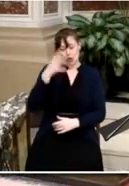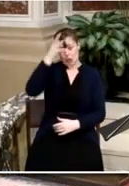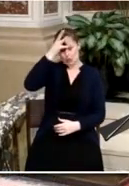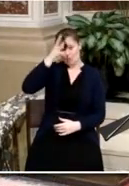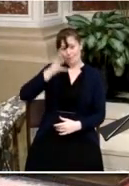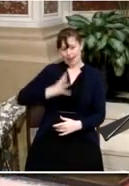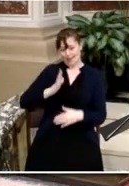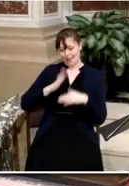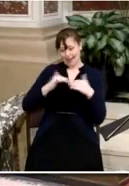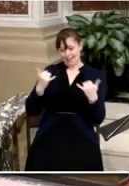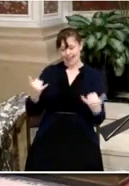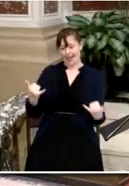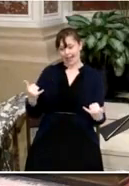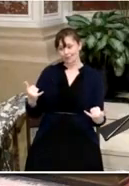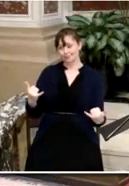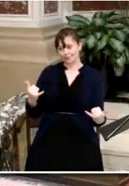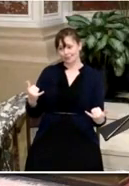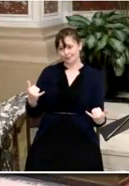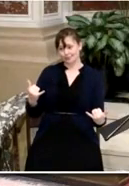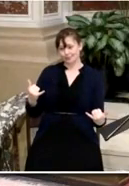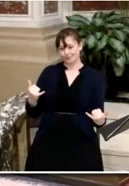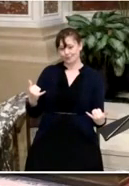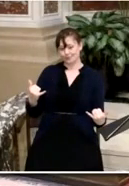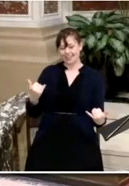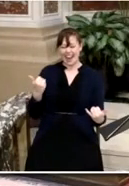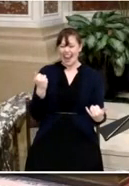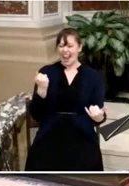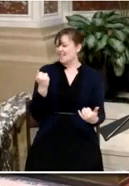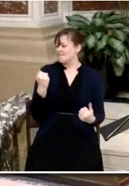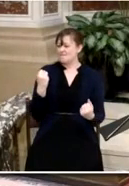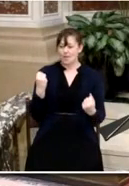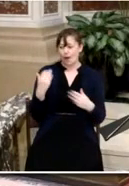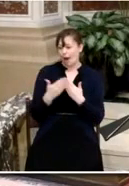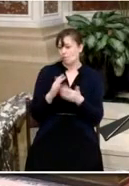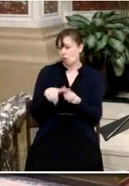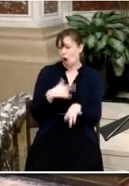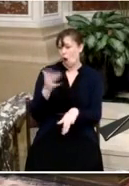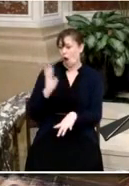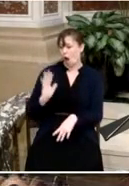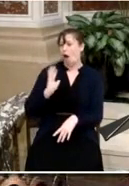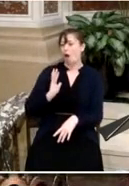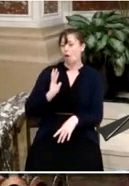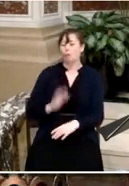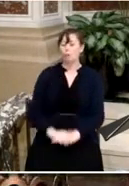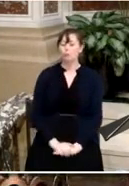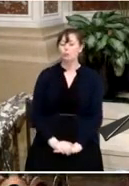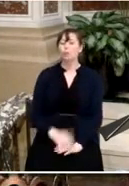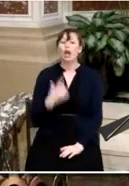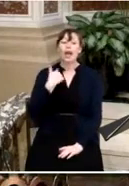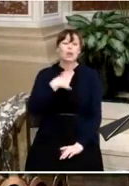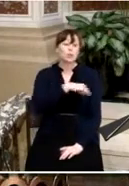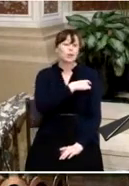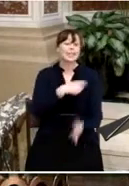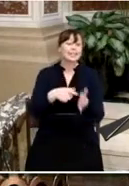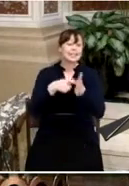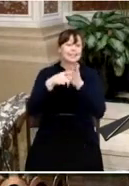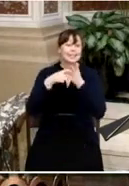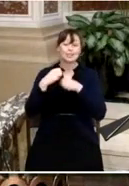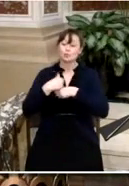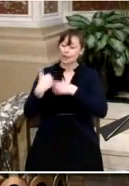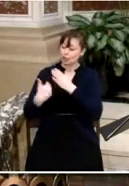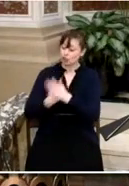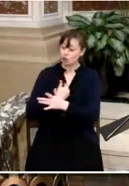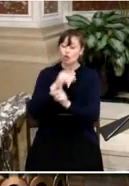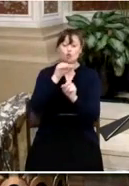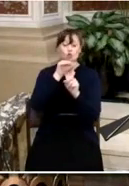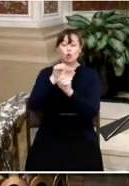are today, any number of years ago. And we need to renew them as a reminder